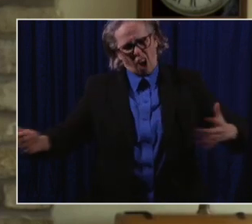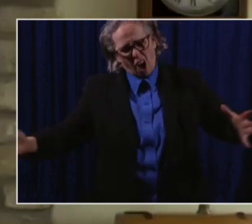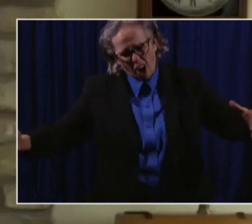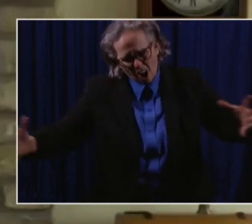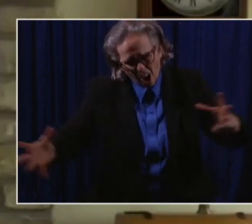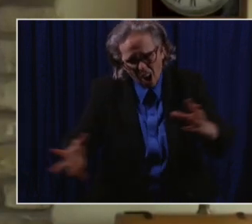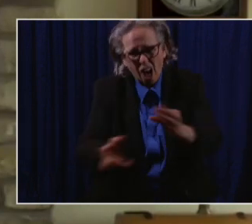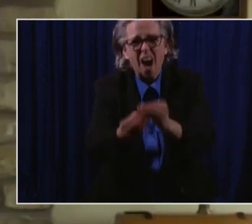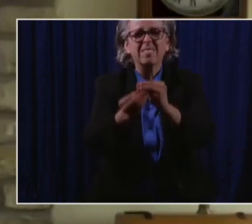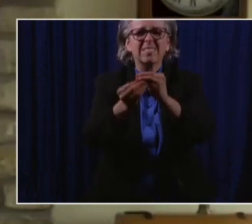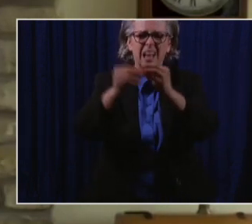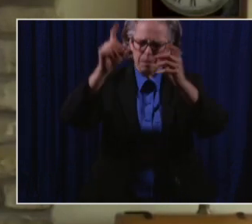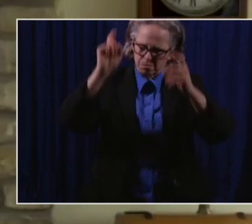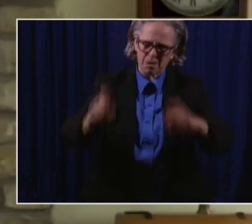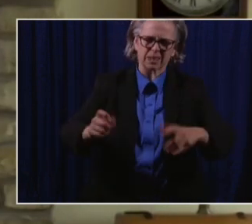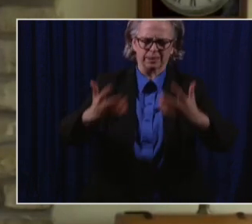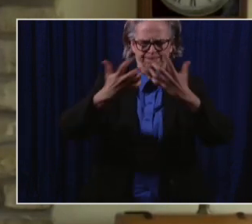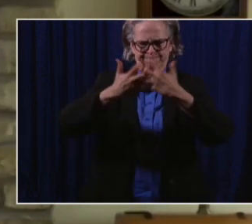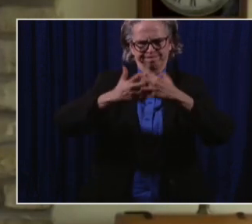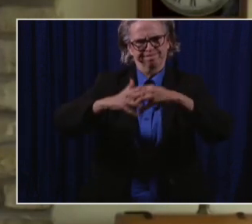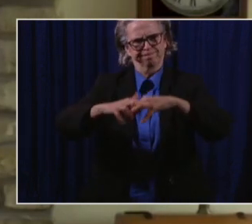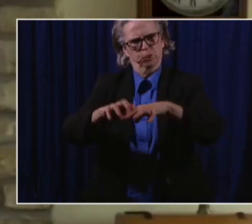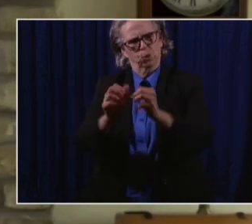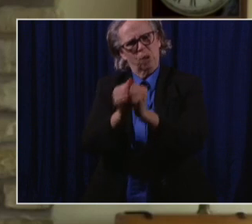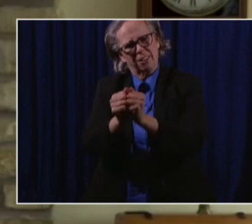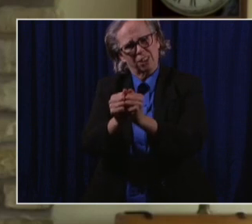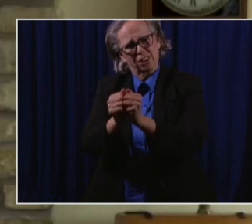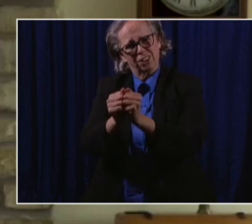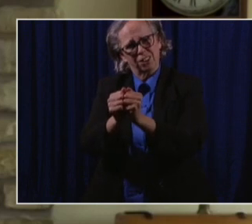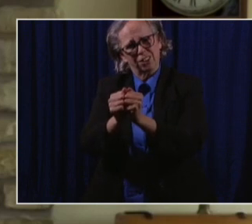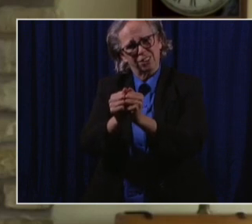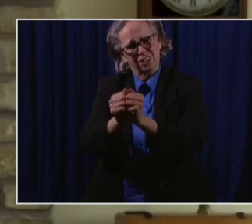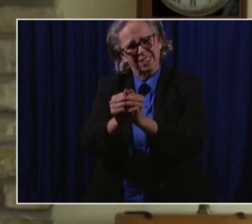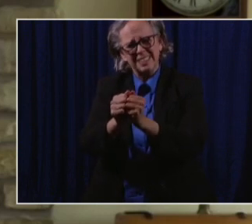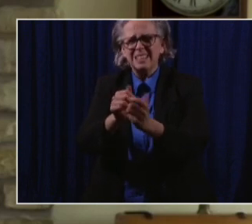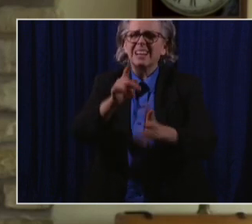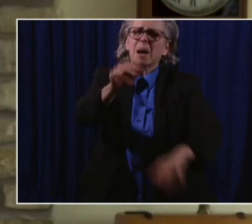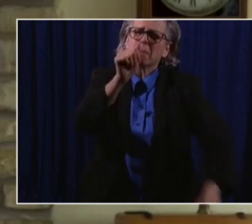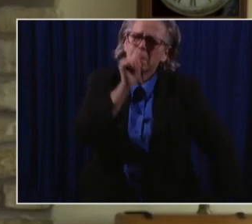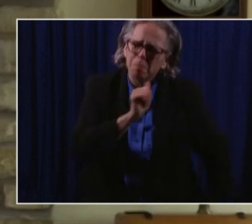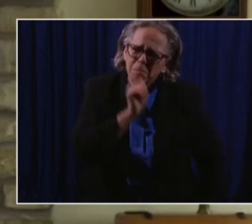to live with this virus until the time when it is gone.